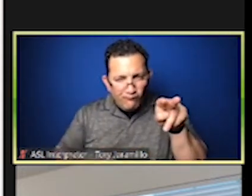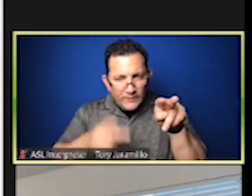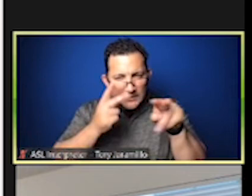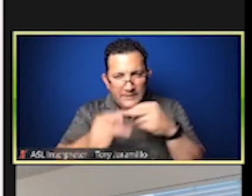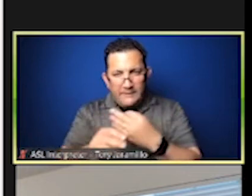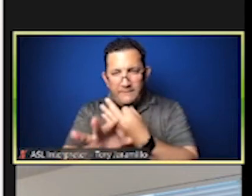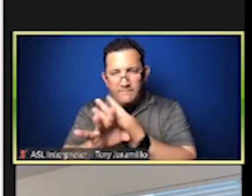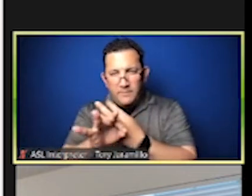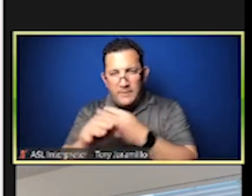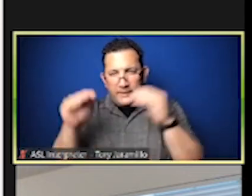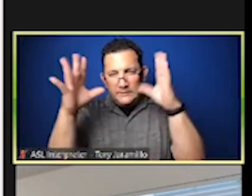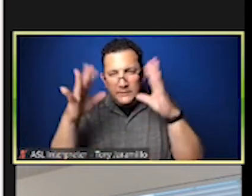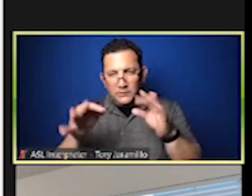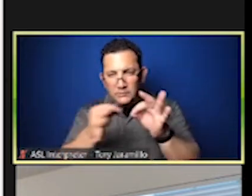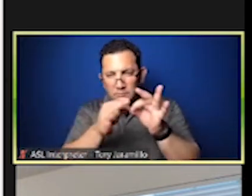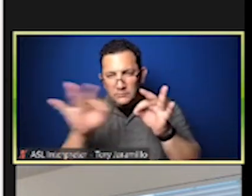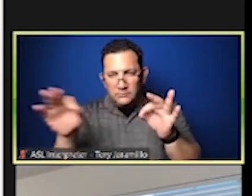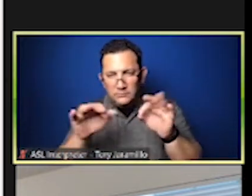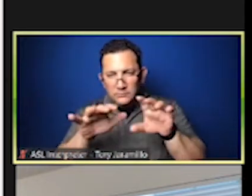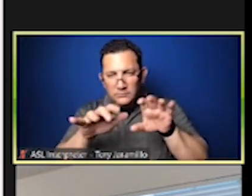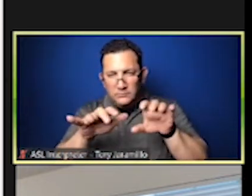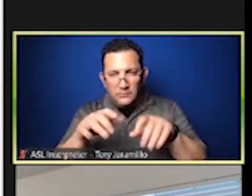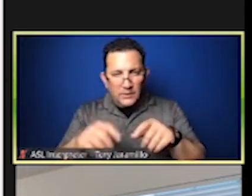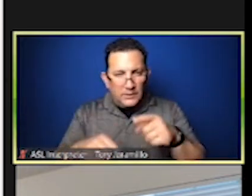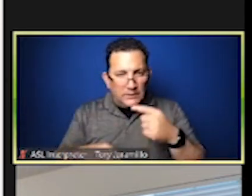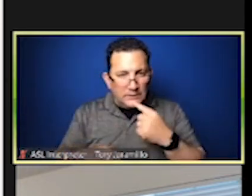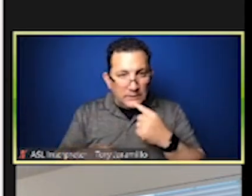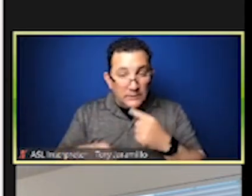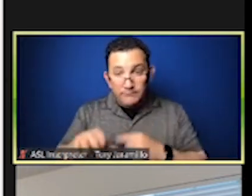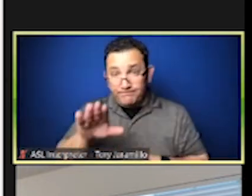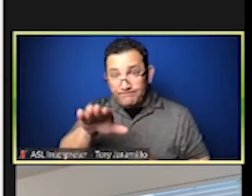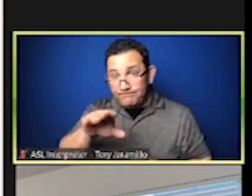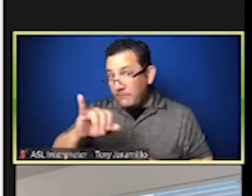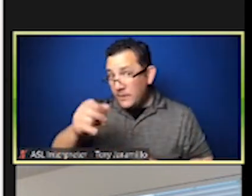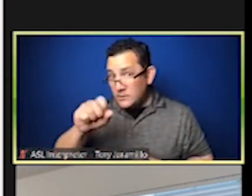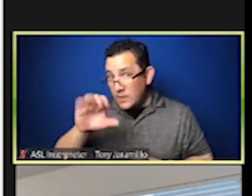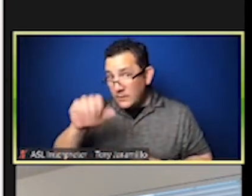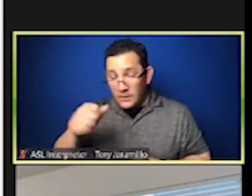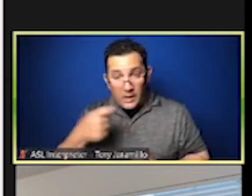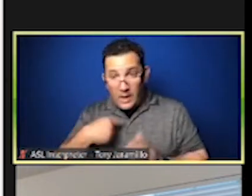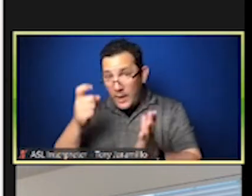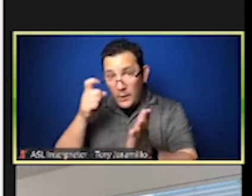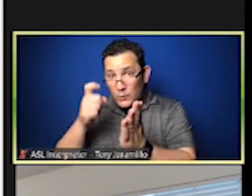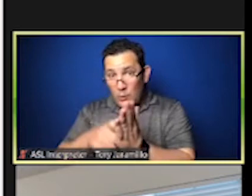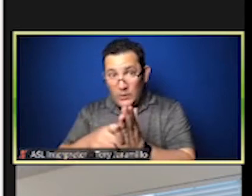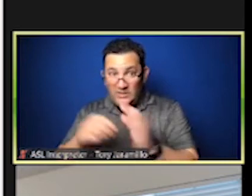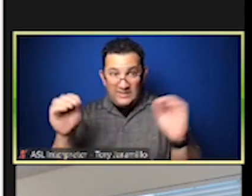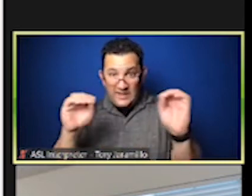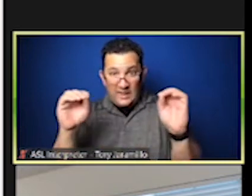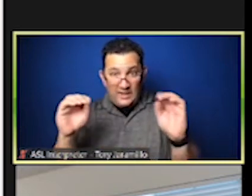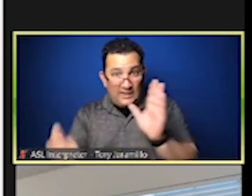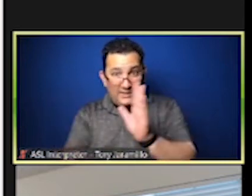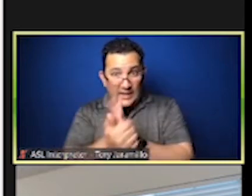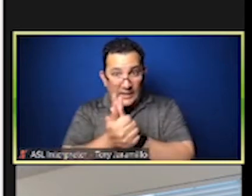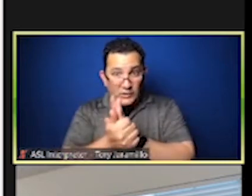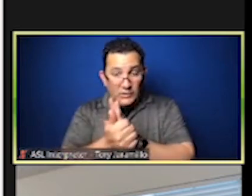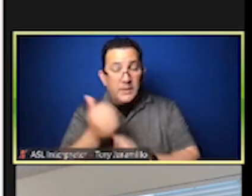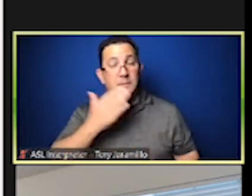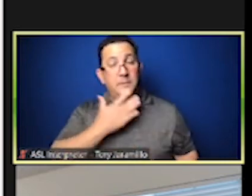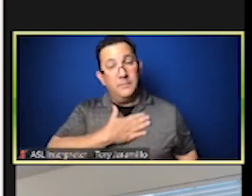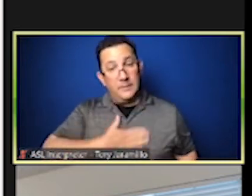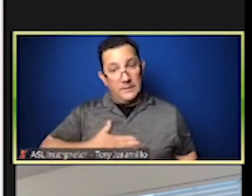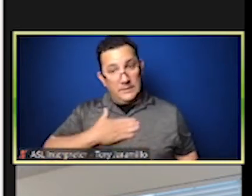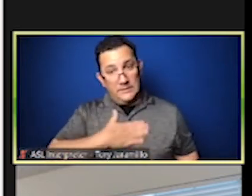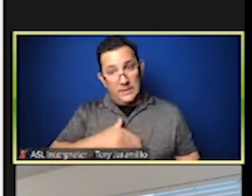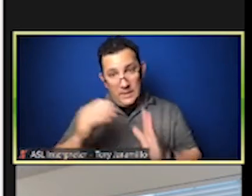feedback from the teacher. It says, Jessica, I noticed that nothing is attached here. Please attach your work